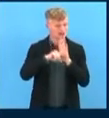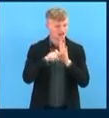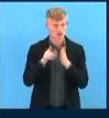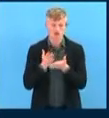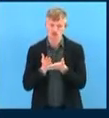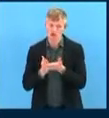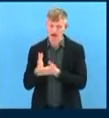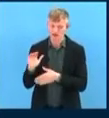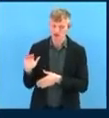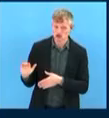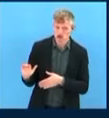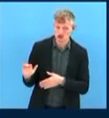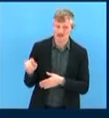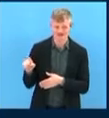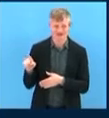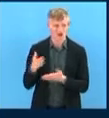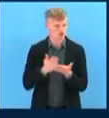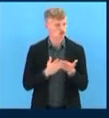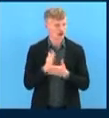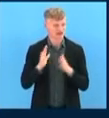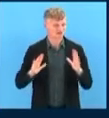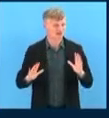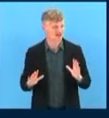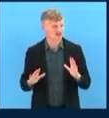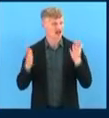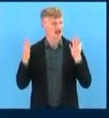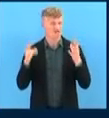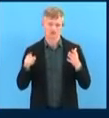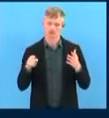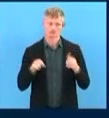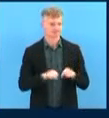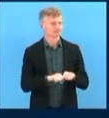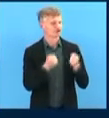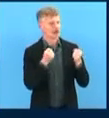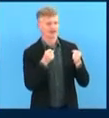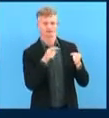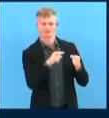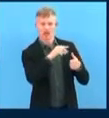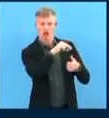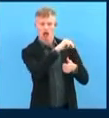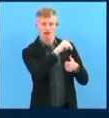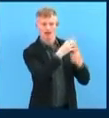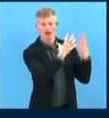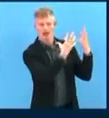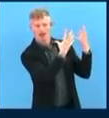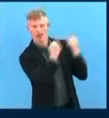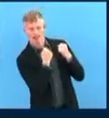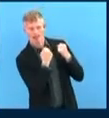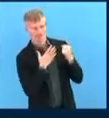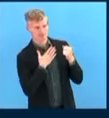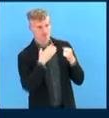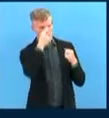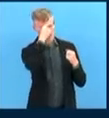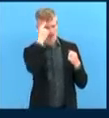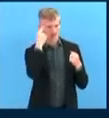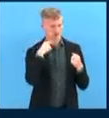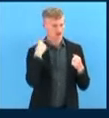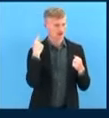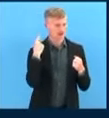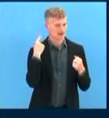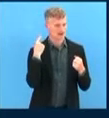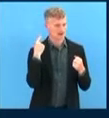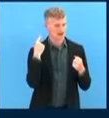life, have been violated during Armenia's occupation of Azerbaijan lands for 3 decades. There were